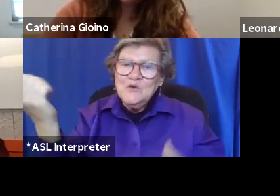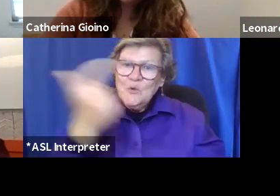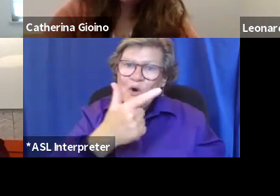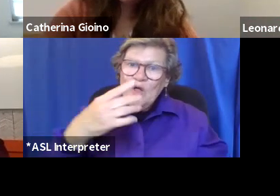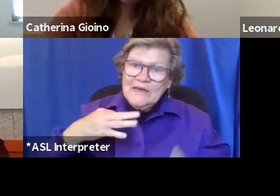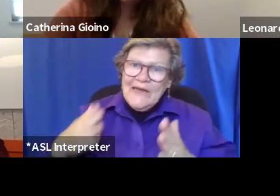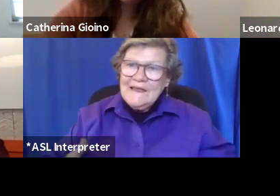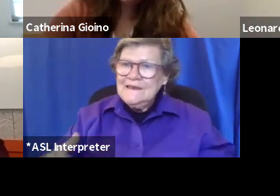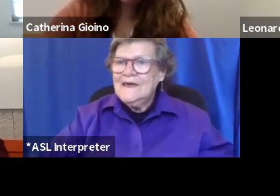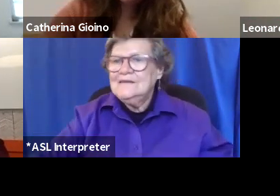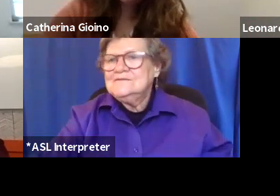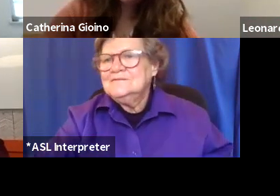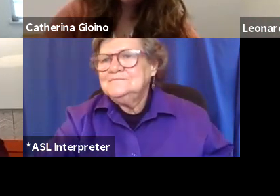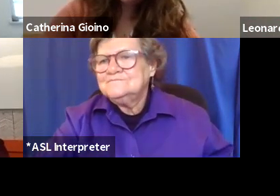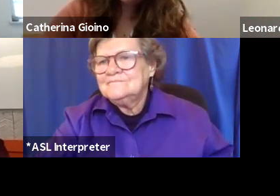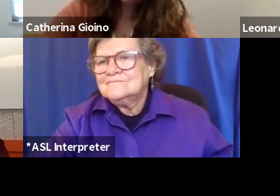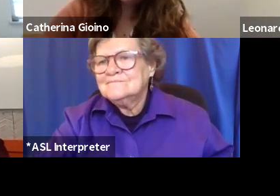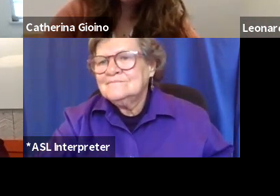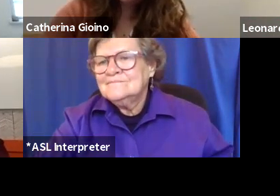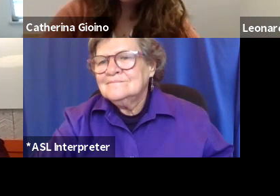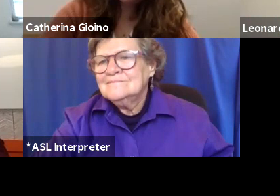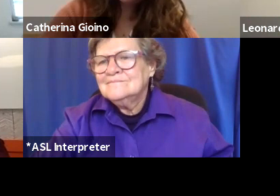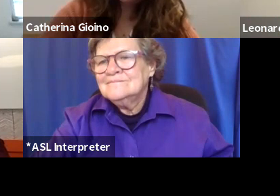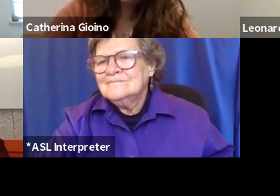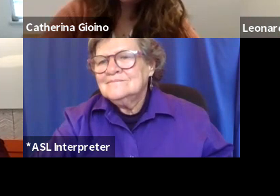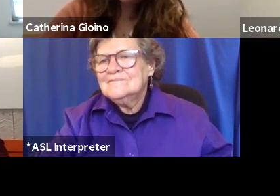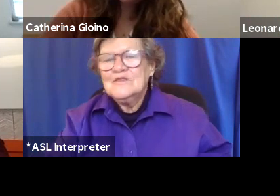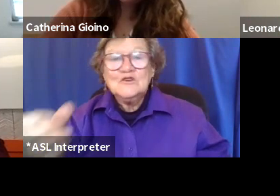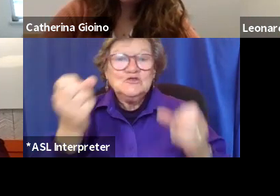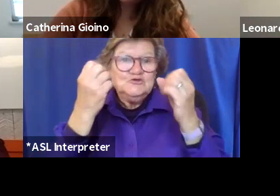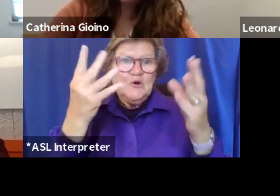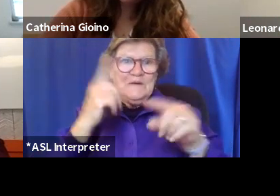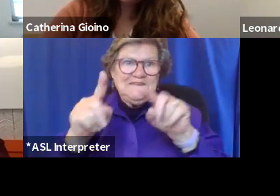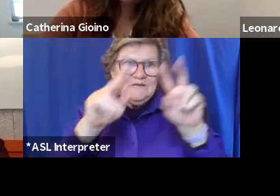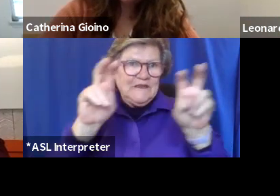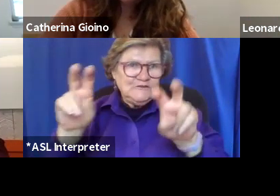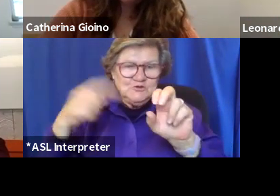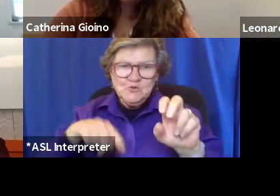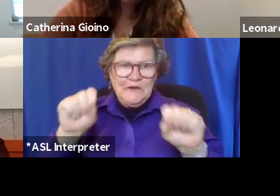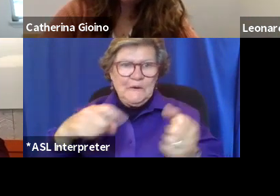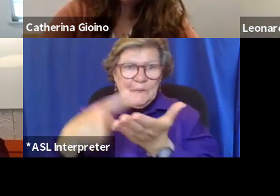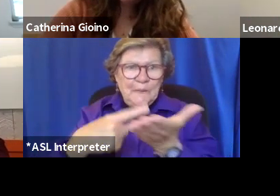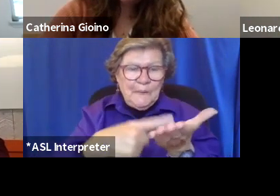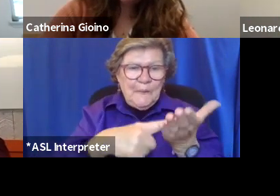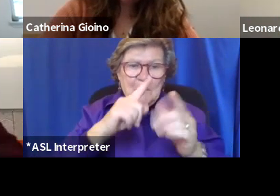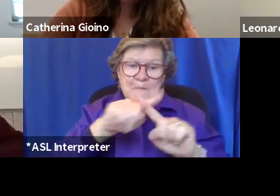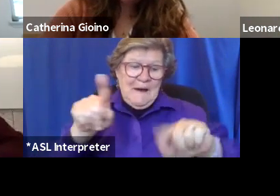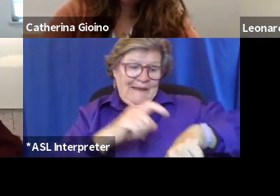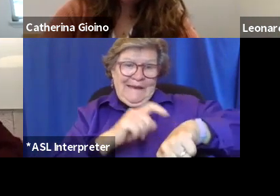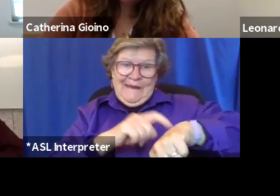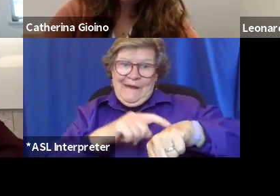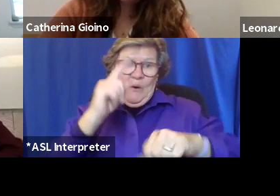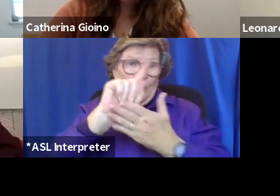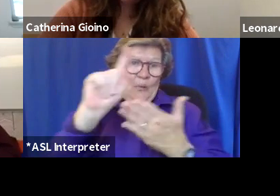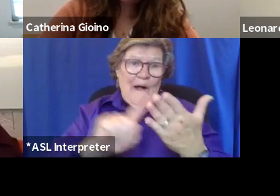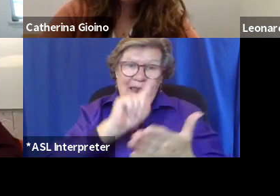many different issues that we could have dove into, but we only have an hour together, so we like to just touch on a few things, and we hope that the